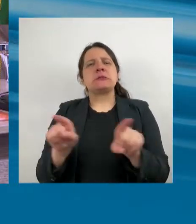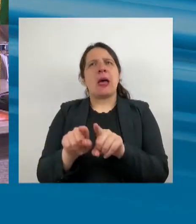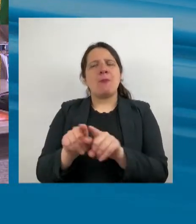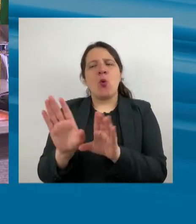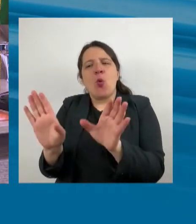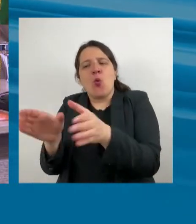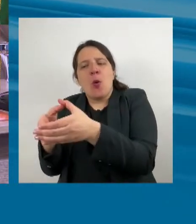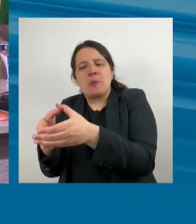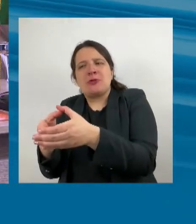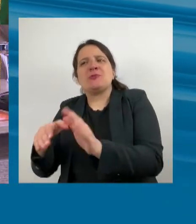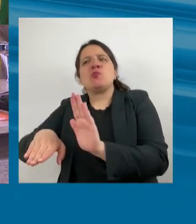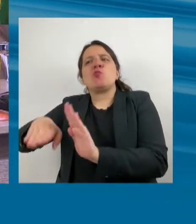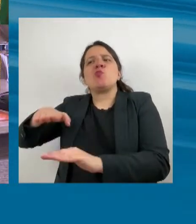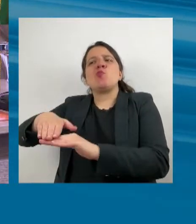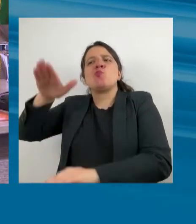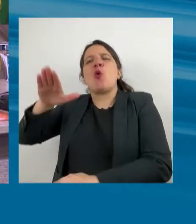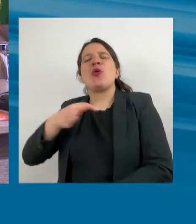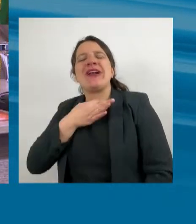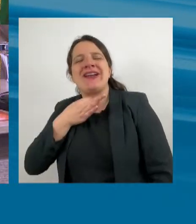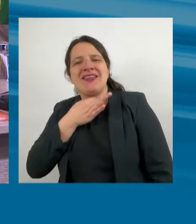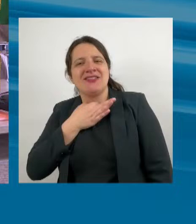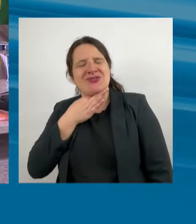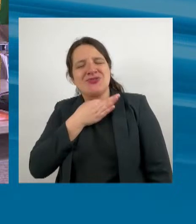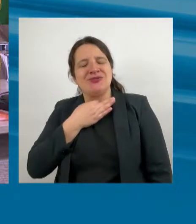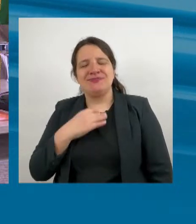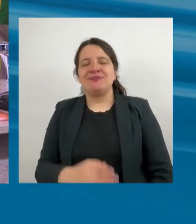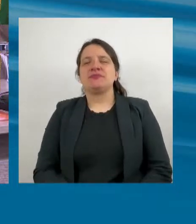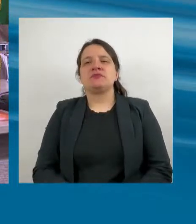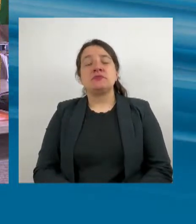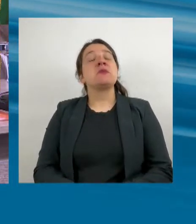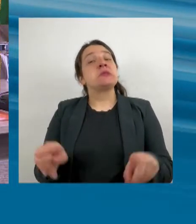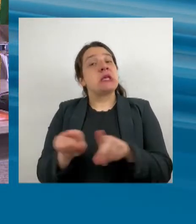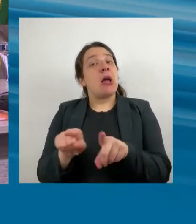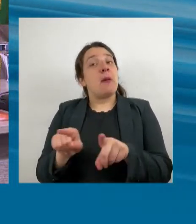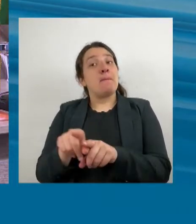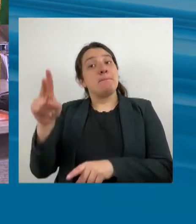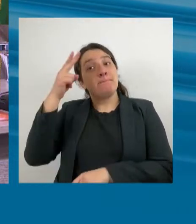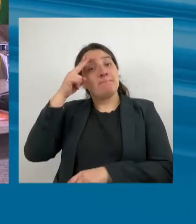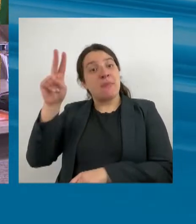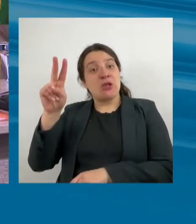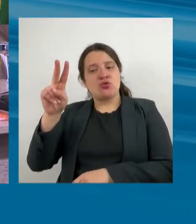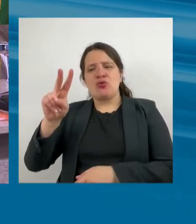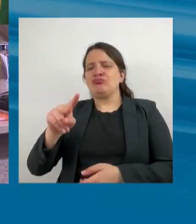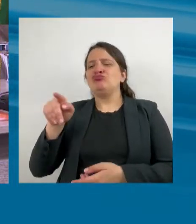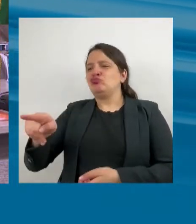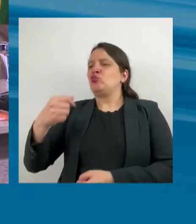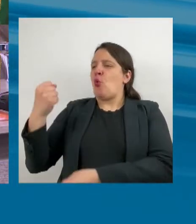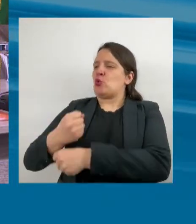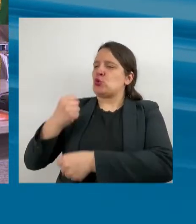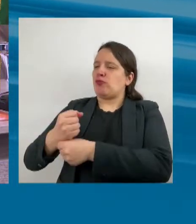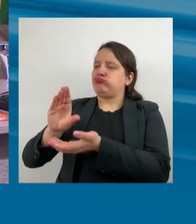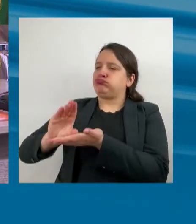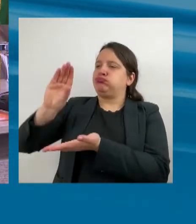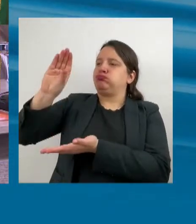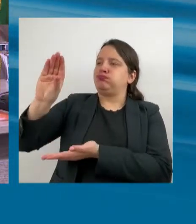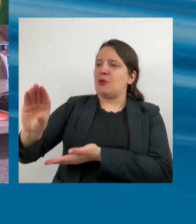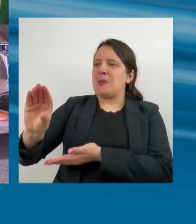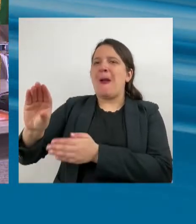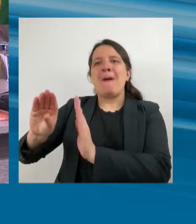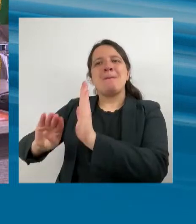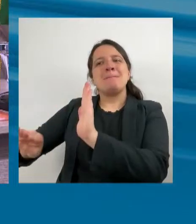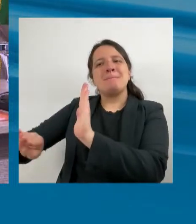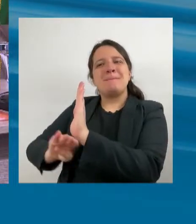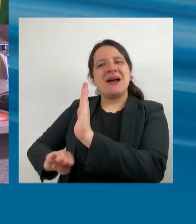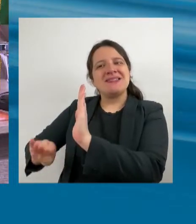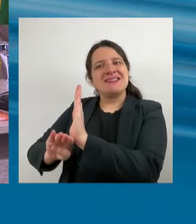those most vulnerable groups. Mexico has given major steps to increase minimum wages, which has